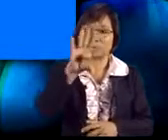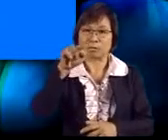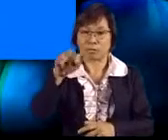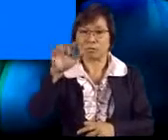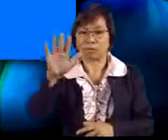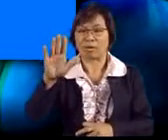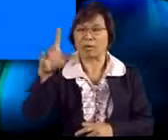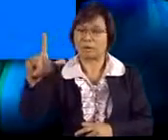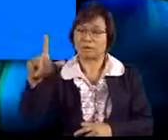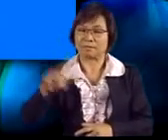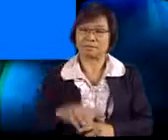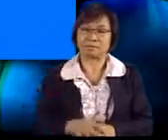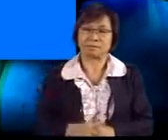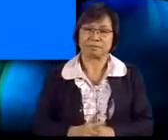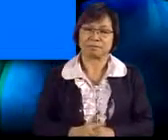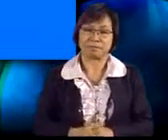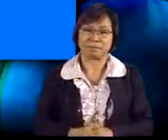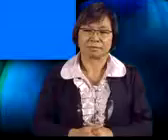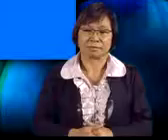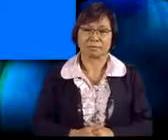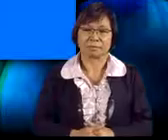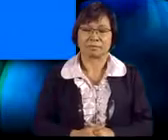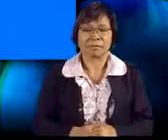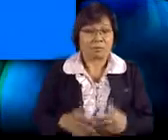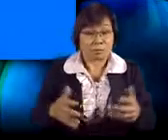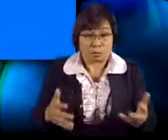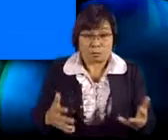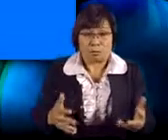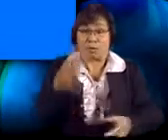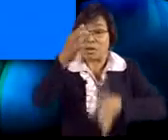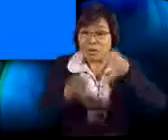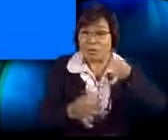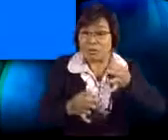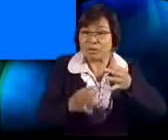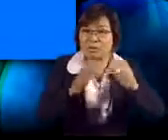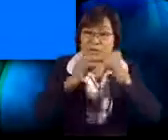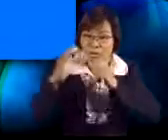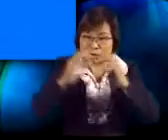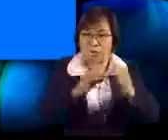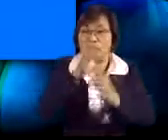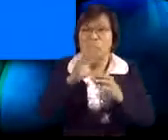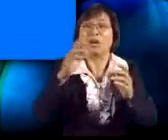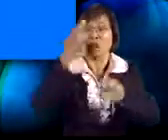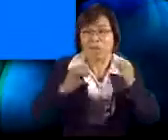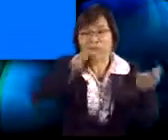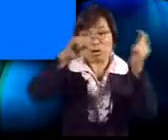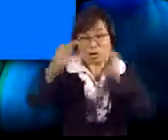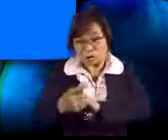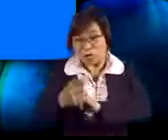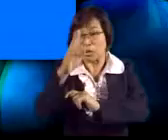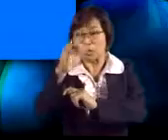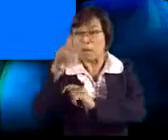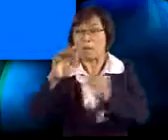64.5 liters. So, if the conversation unit is by